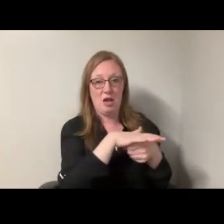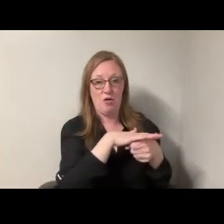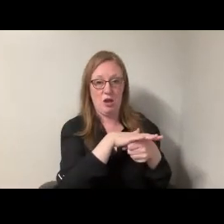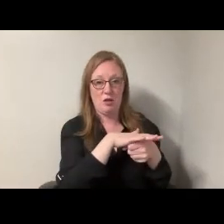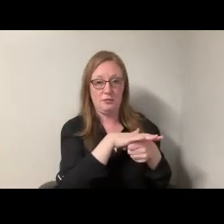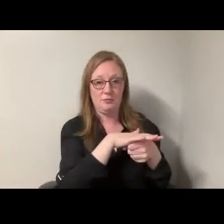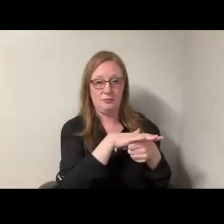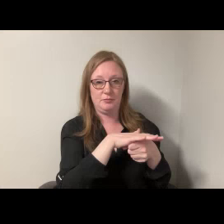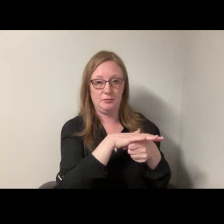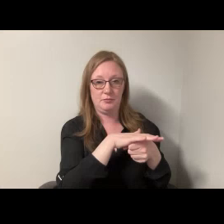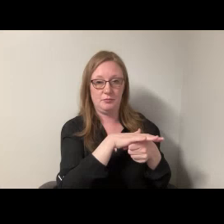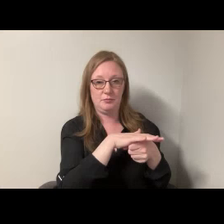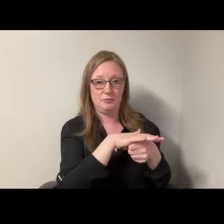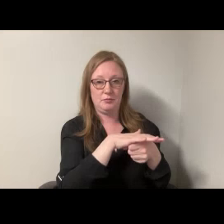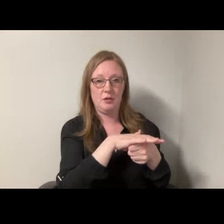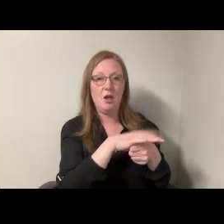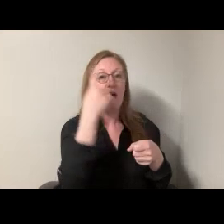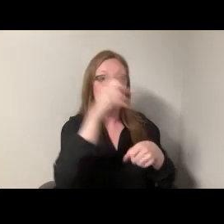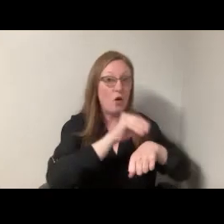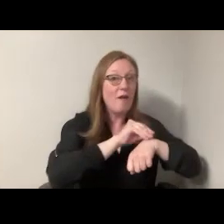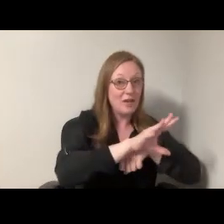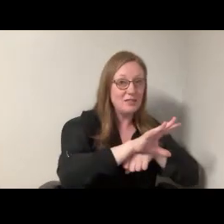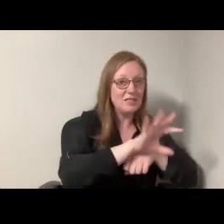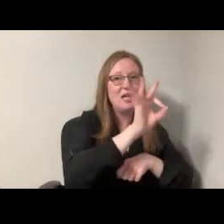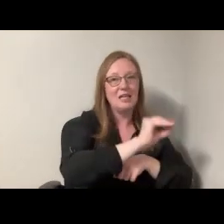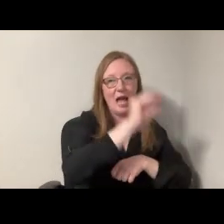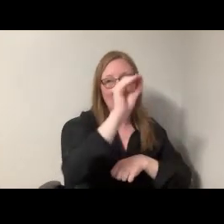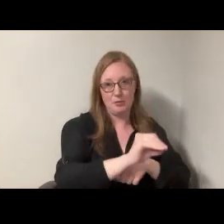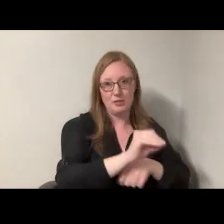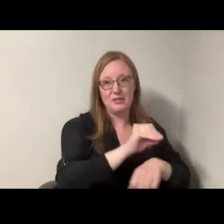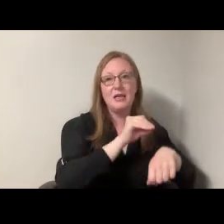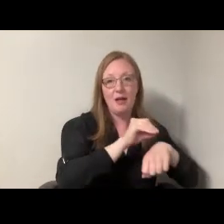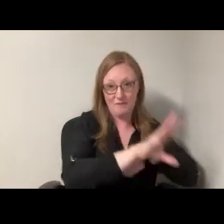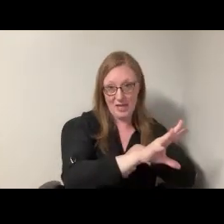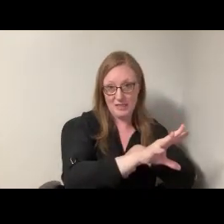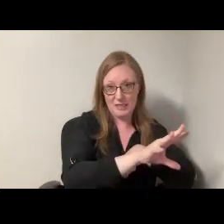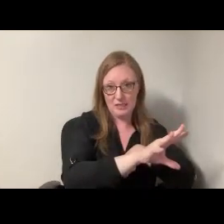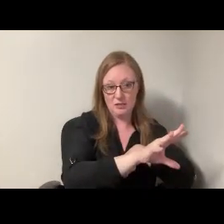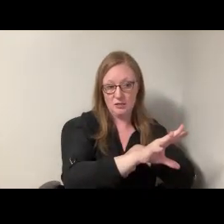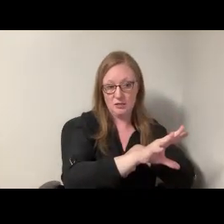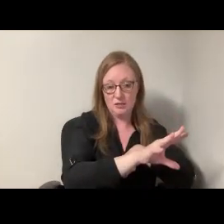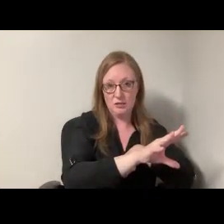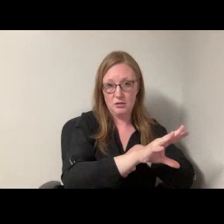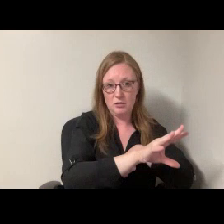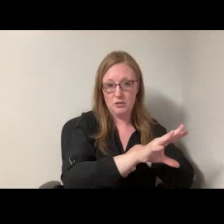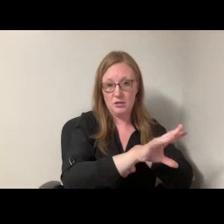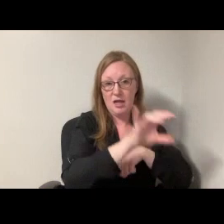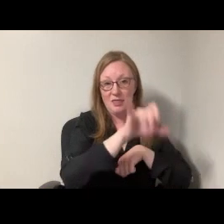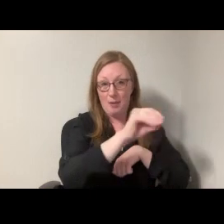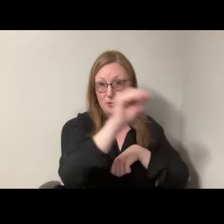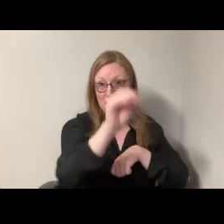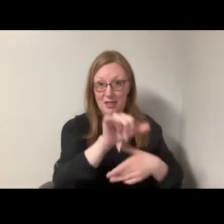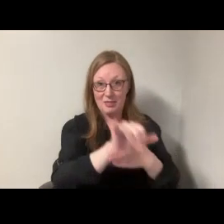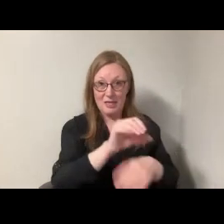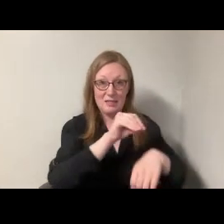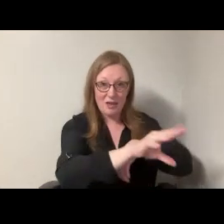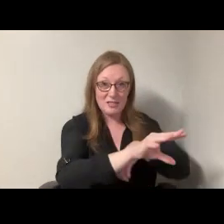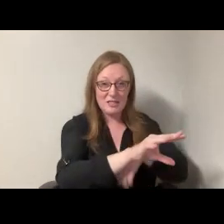about of the affected, about 90% are impacted, and of that percent that is impacted, only